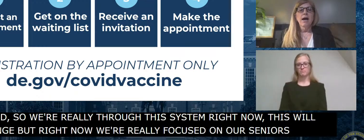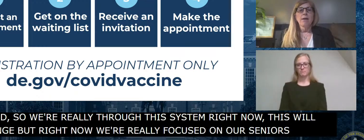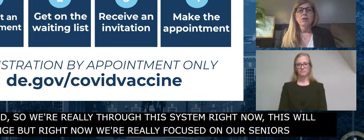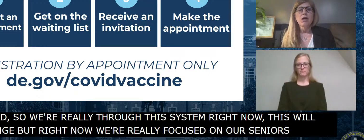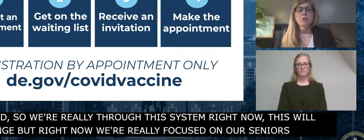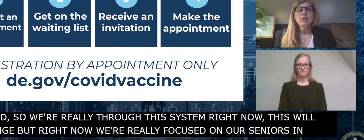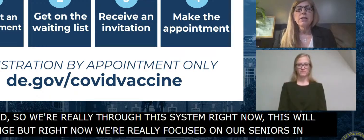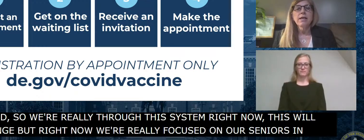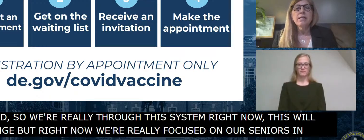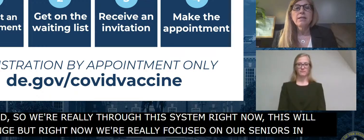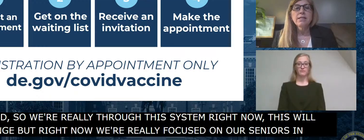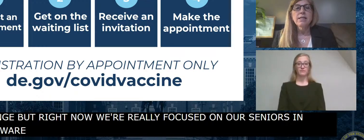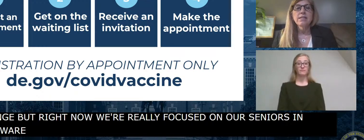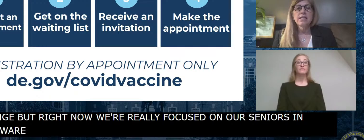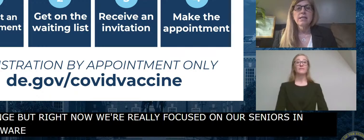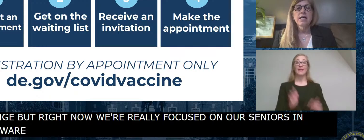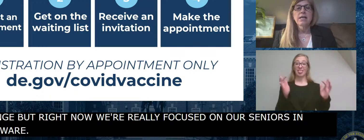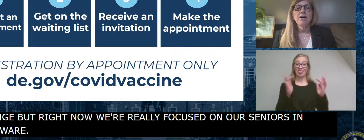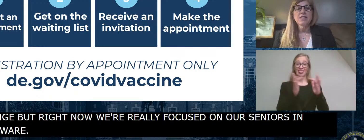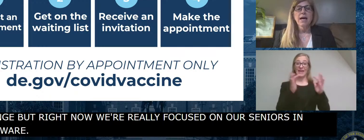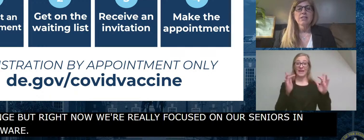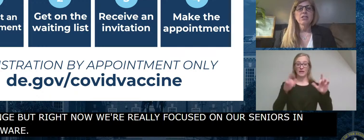they go to the link at